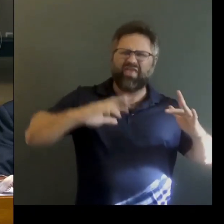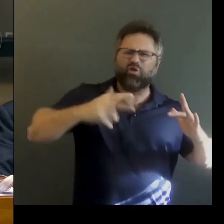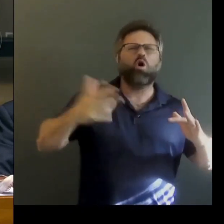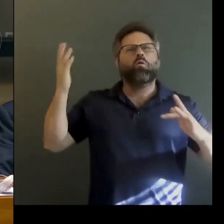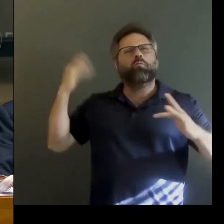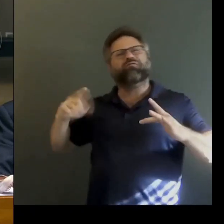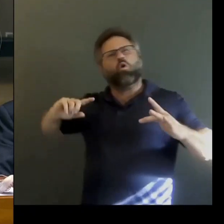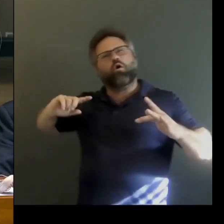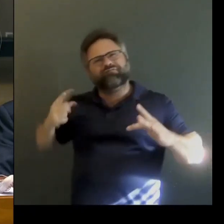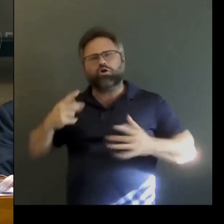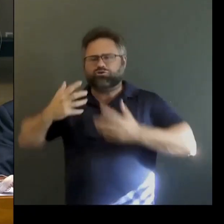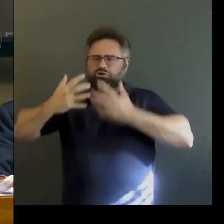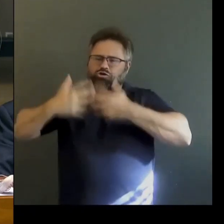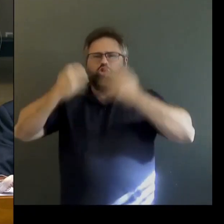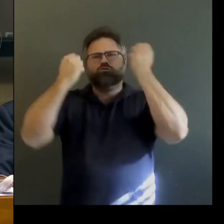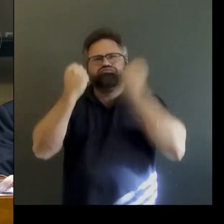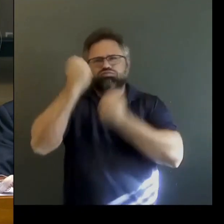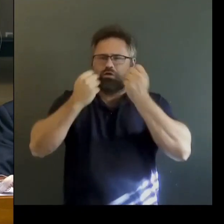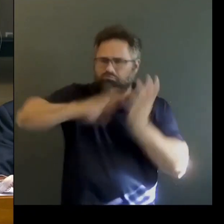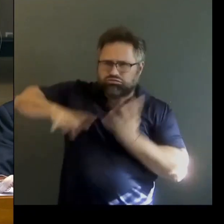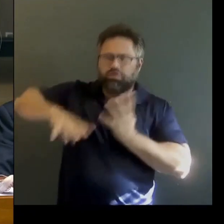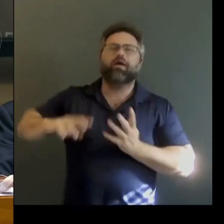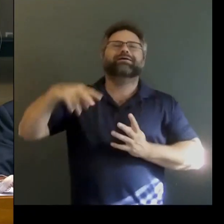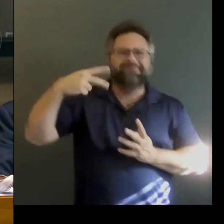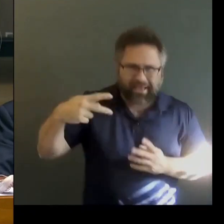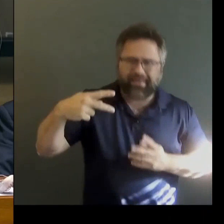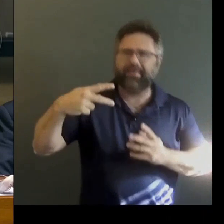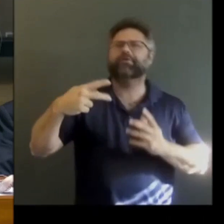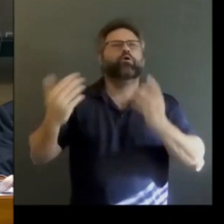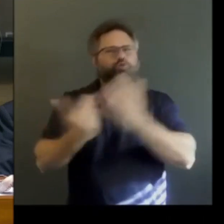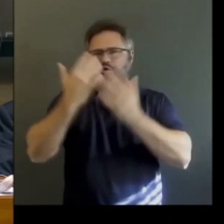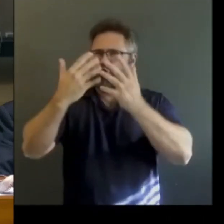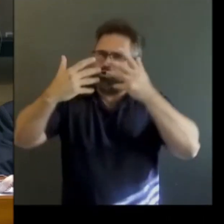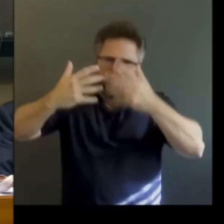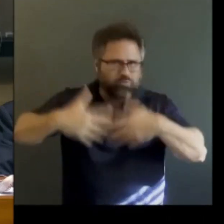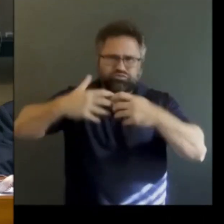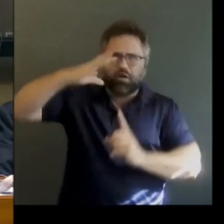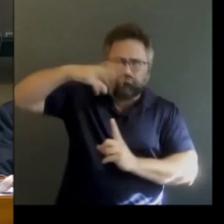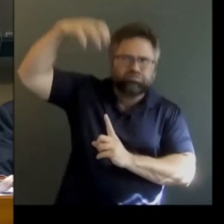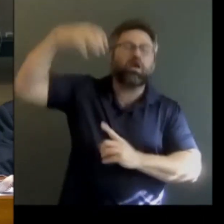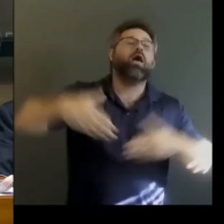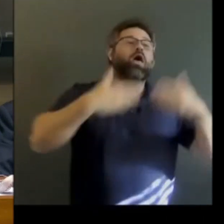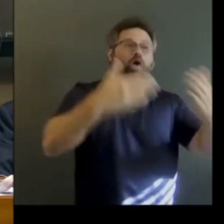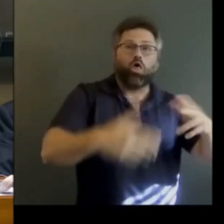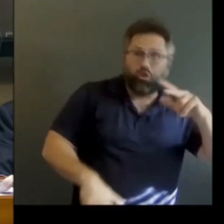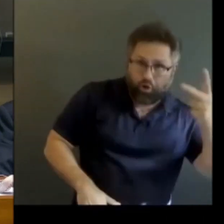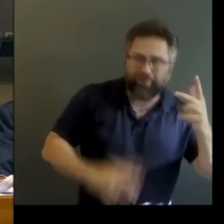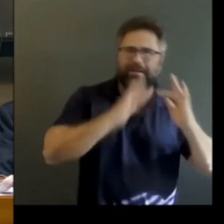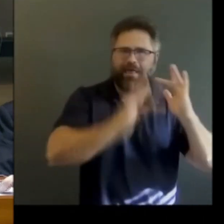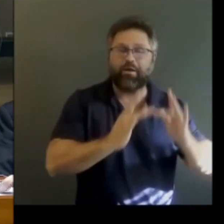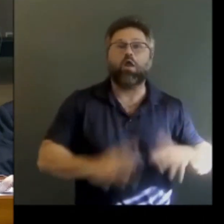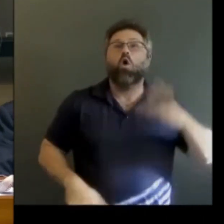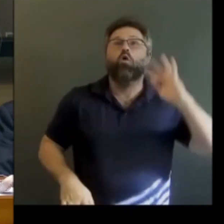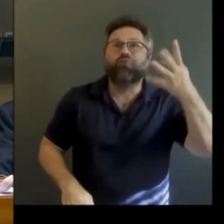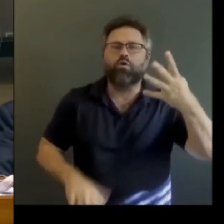even play catch-up. So perhaps the fight has just begun. Therefore, let us proceed from today's discussion with the intention